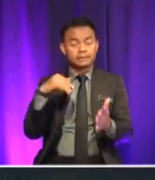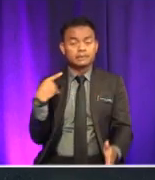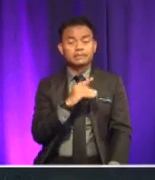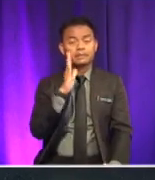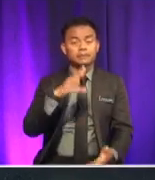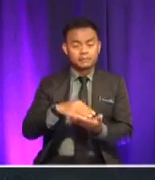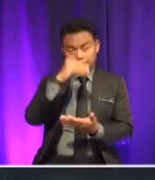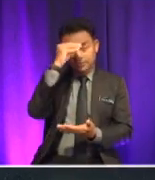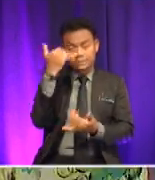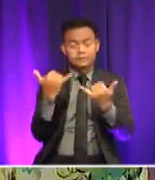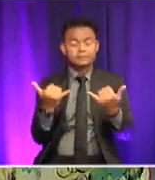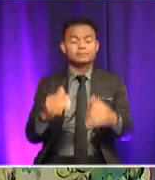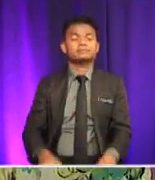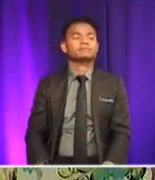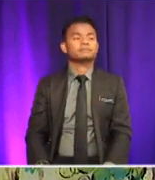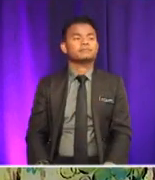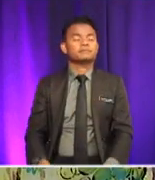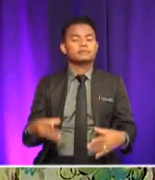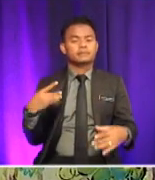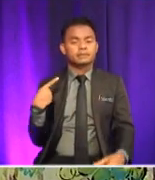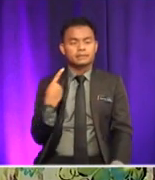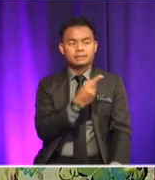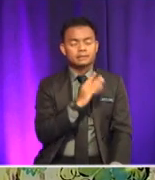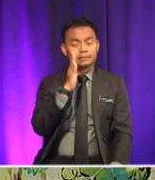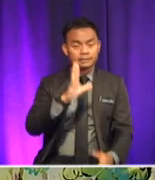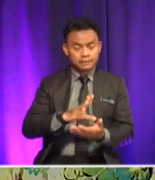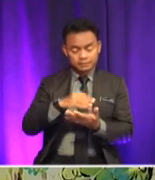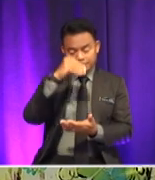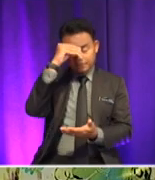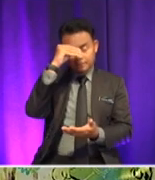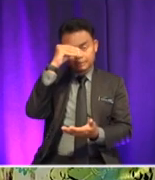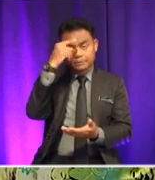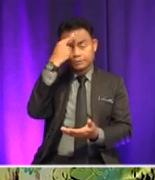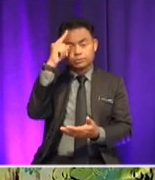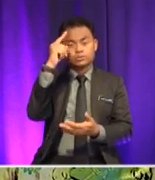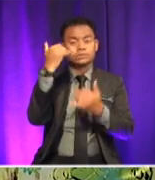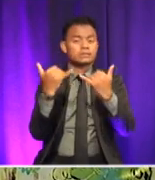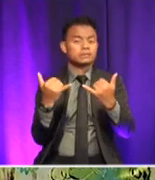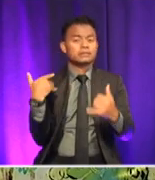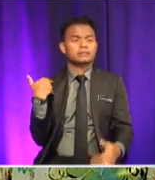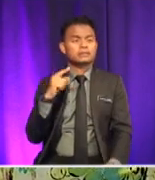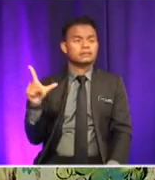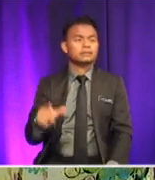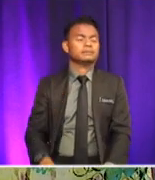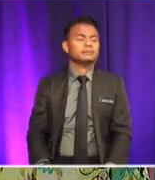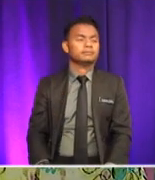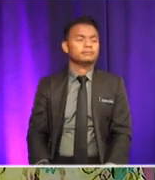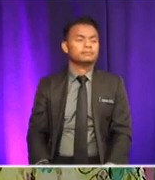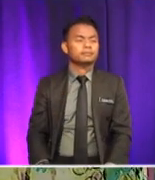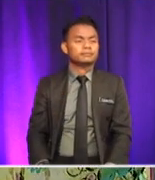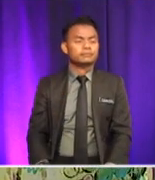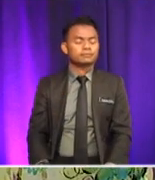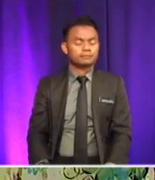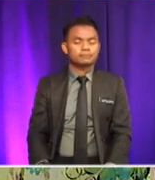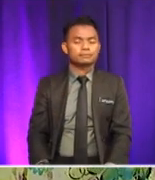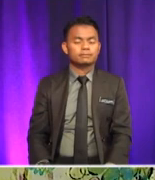also gone through the plot. Okay. So what is the next important element? Let's go into characters.